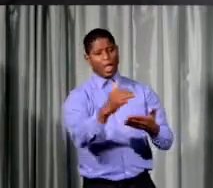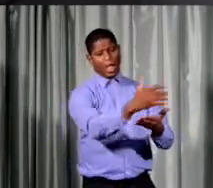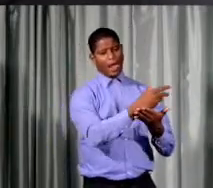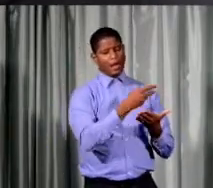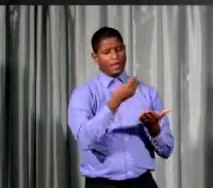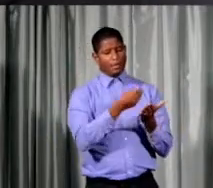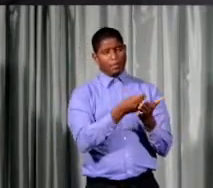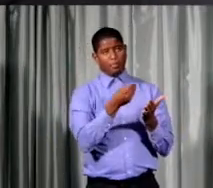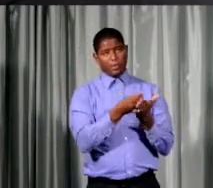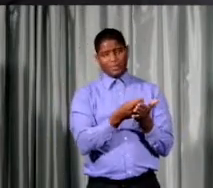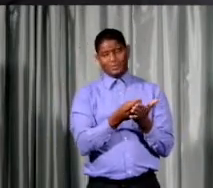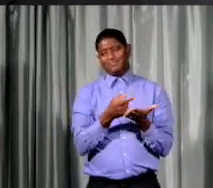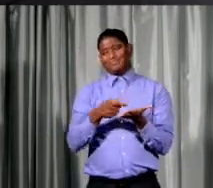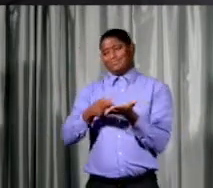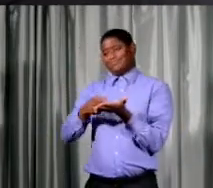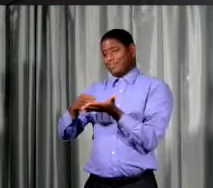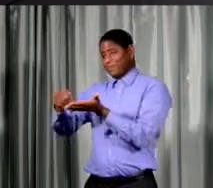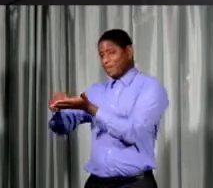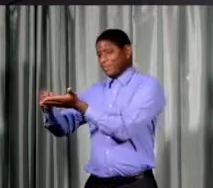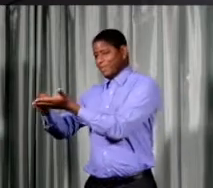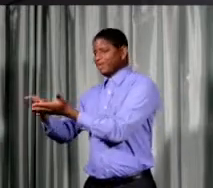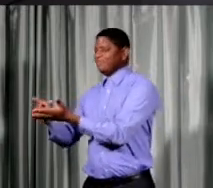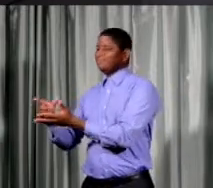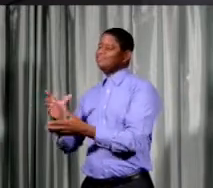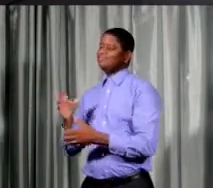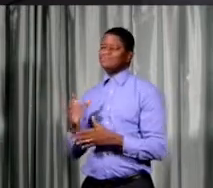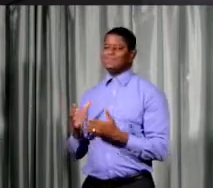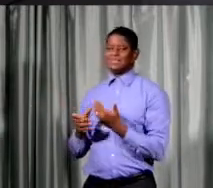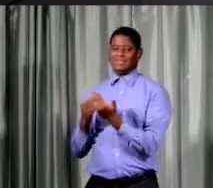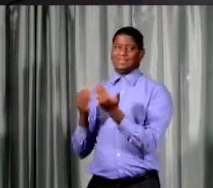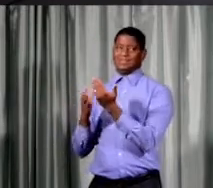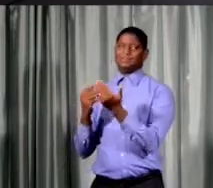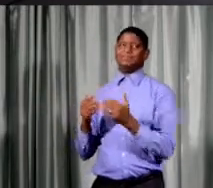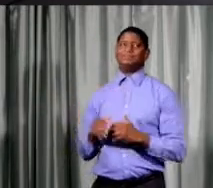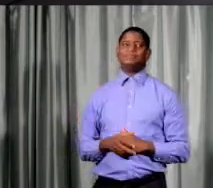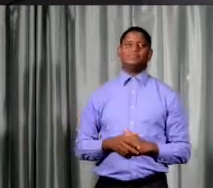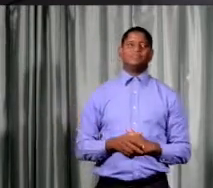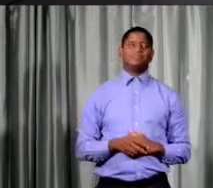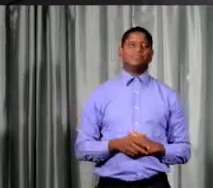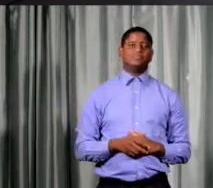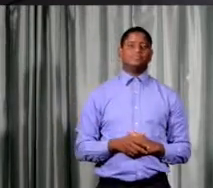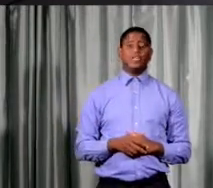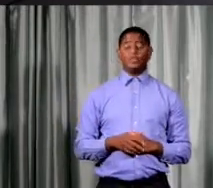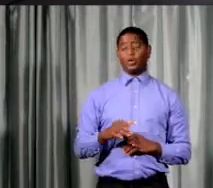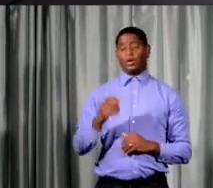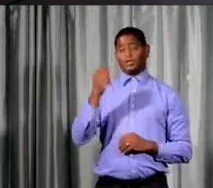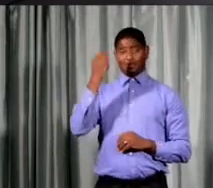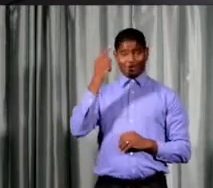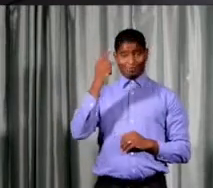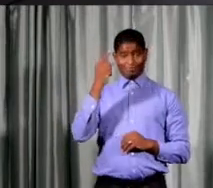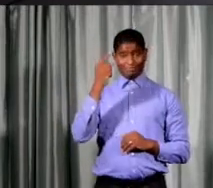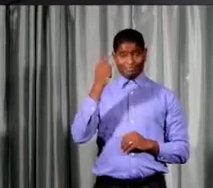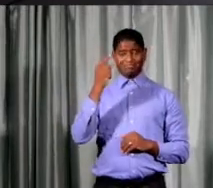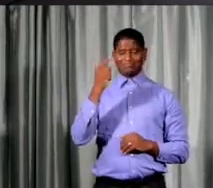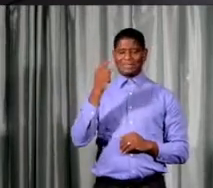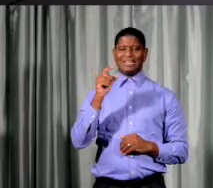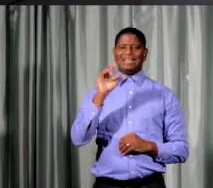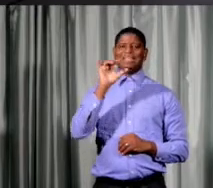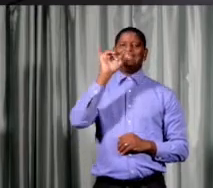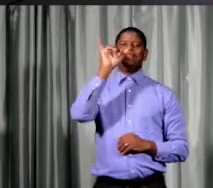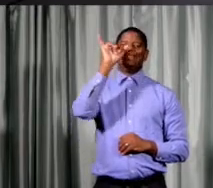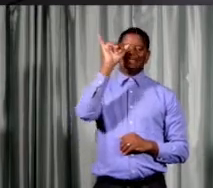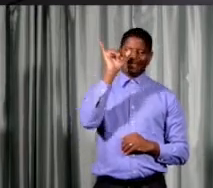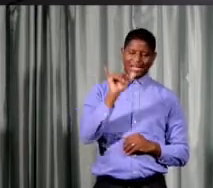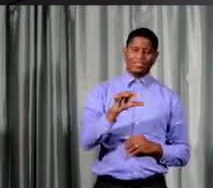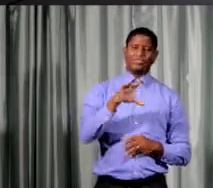Now, you notice how easy you came up with that. Believe it or not, that is what is called an accounting ratio. We have now entered